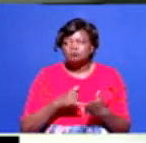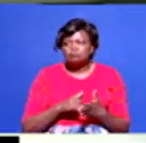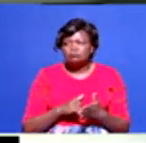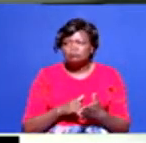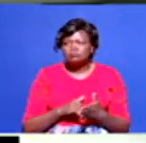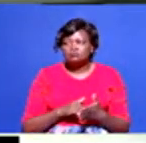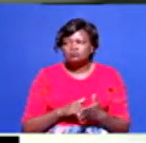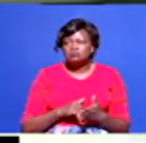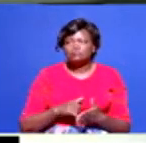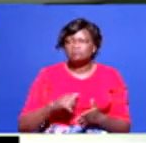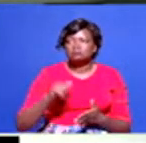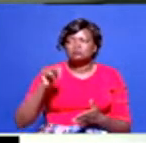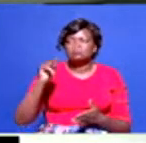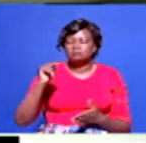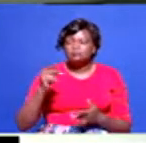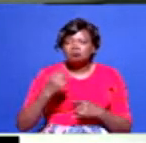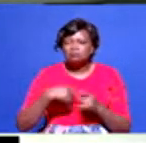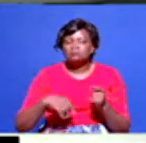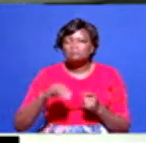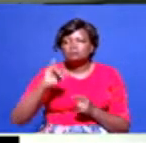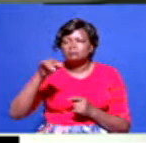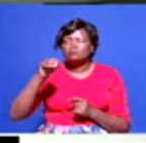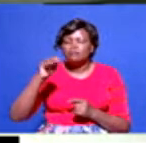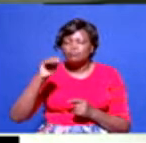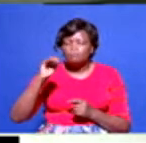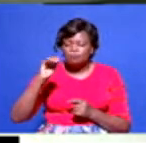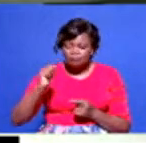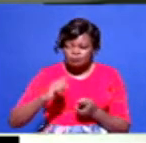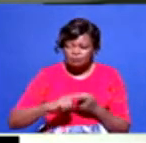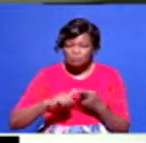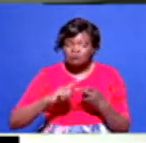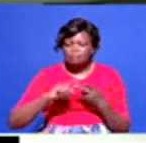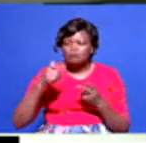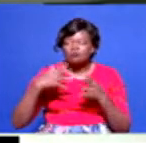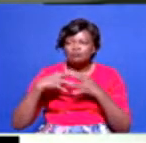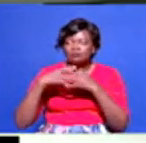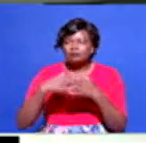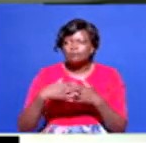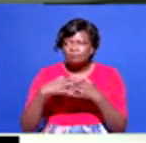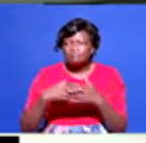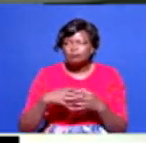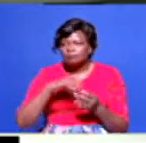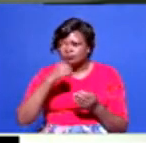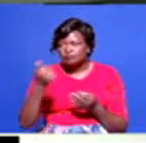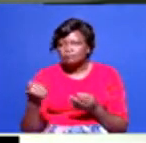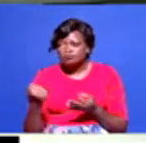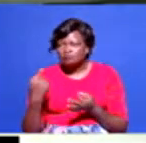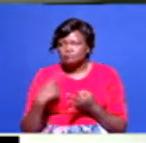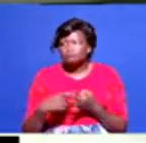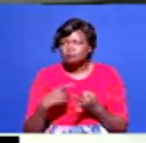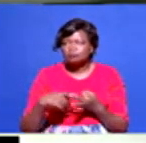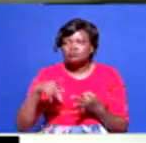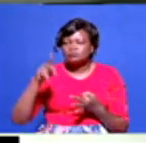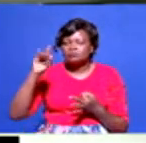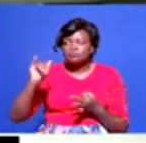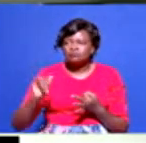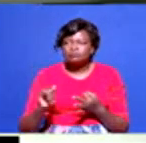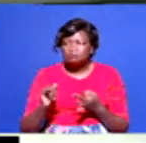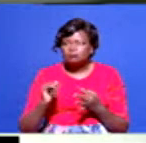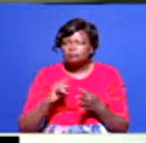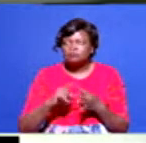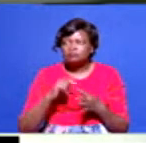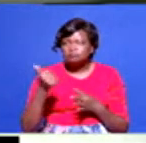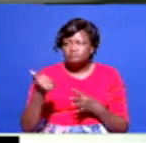Ann Fraser-Pryce of Jamaica, American Sha'Carri Richardson, Olympic silver medalist Kenny Bednarek, and